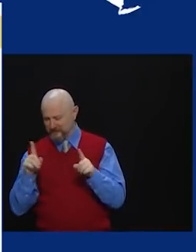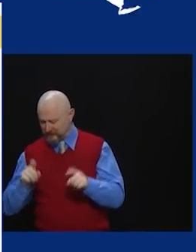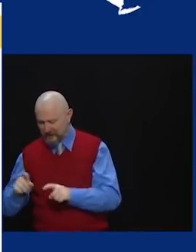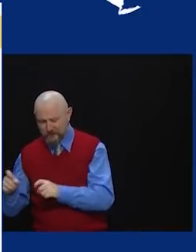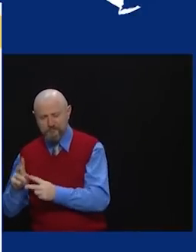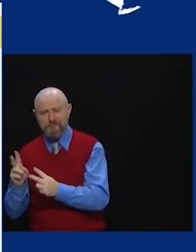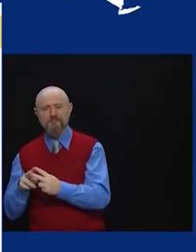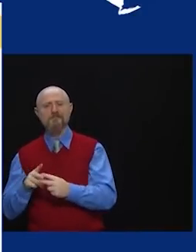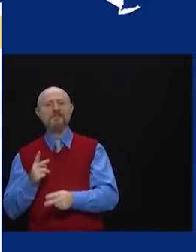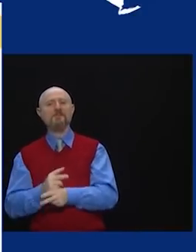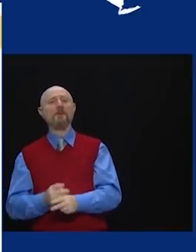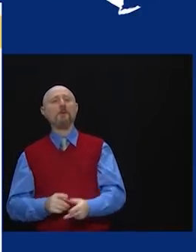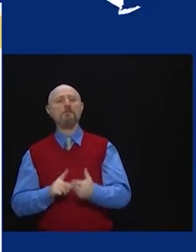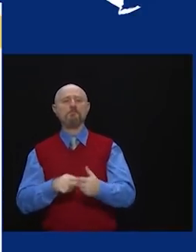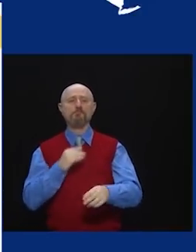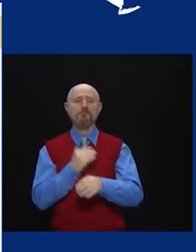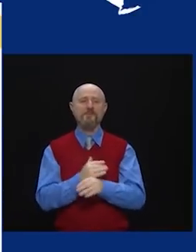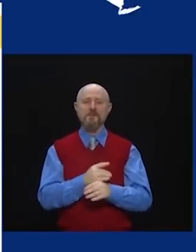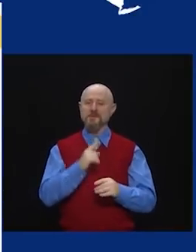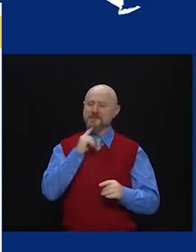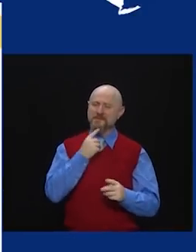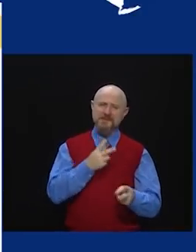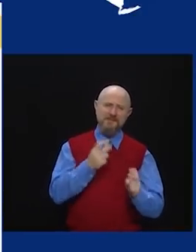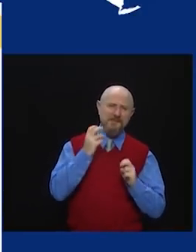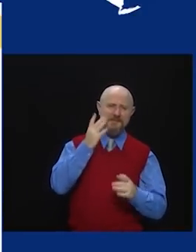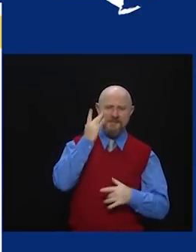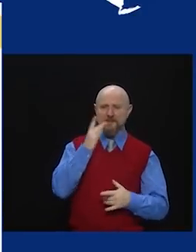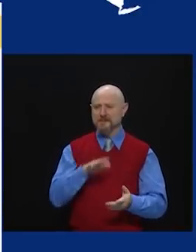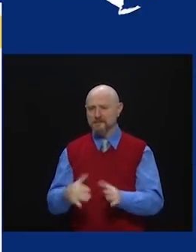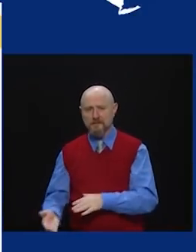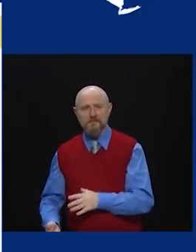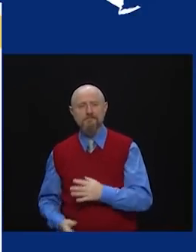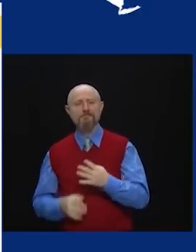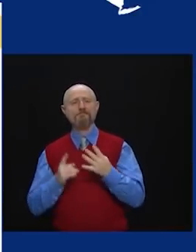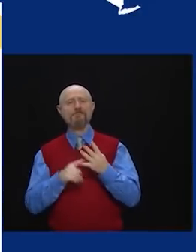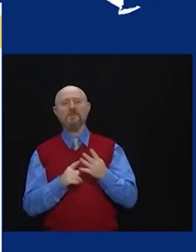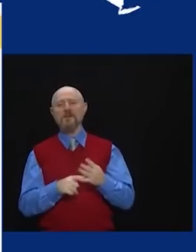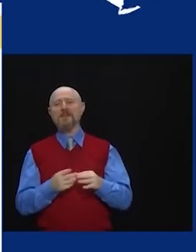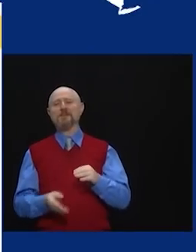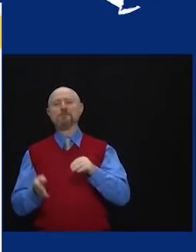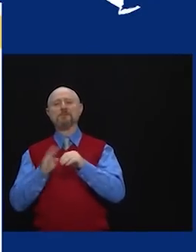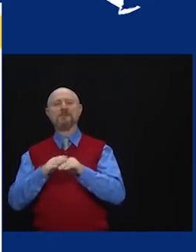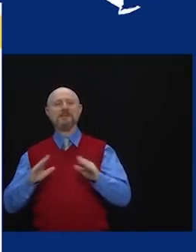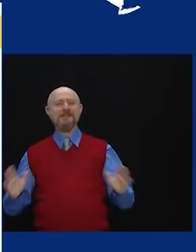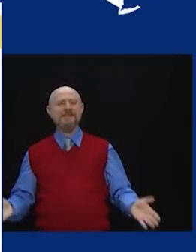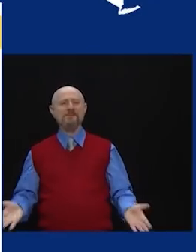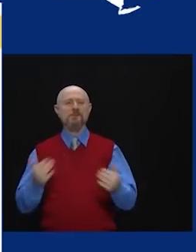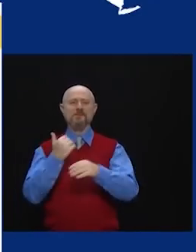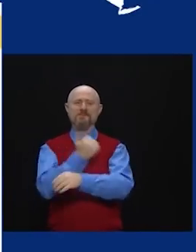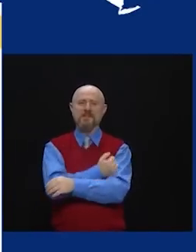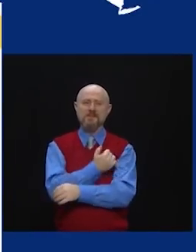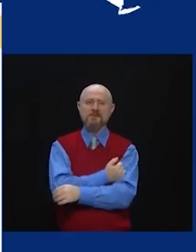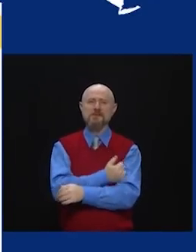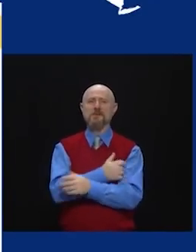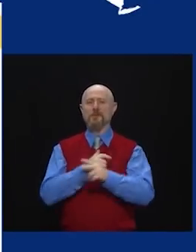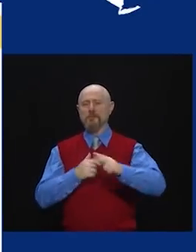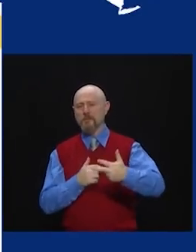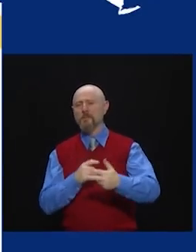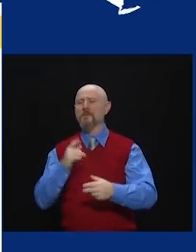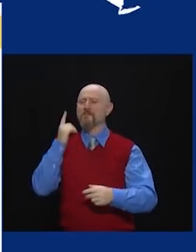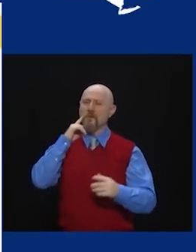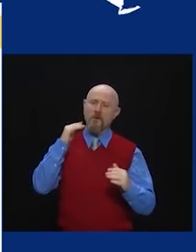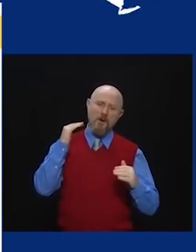illness and deaths, number three. We're going to keep increasing our vaccines and boosters in adults and kids, and we're going to keep working in collaboration with